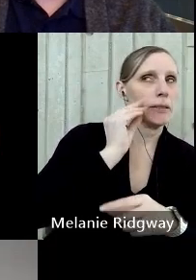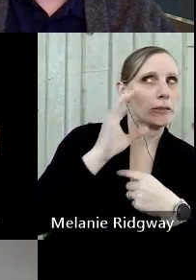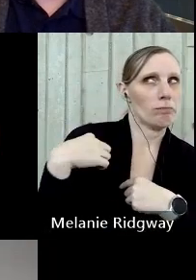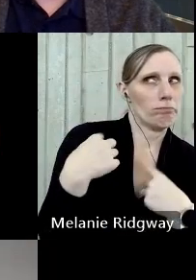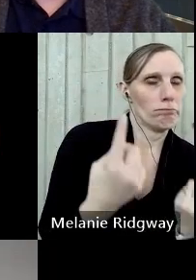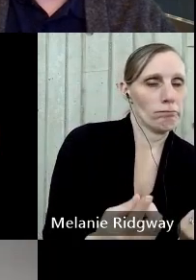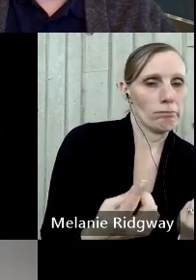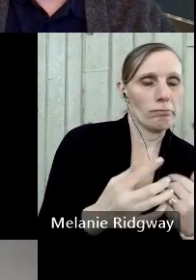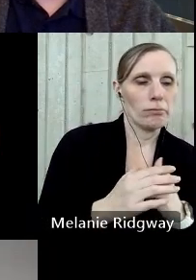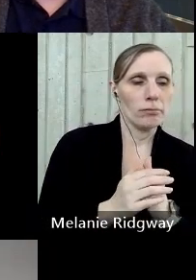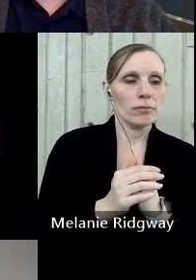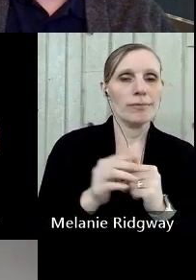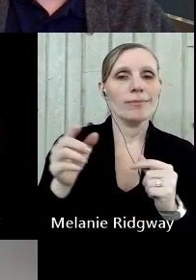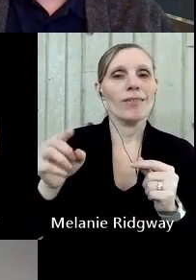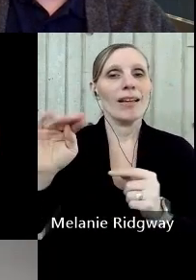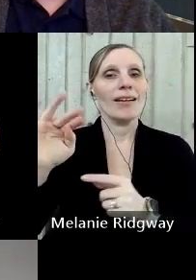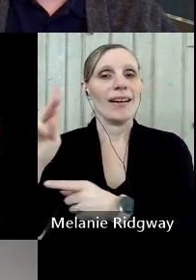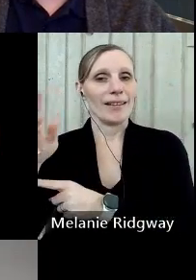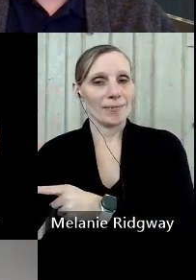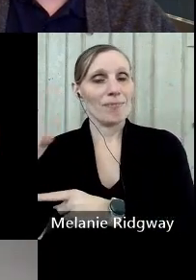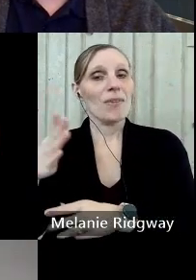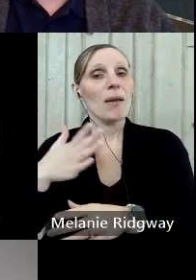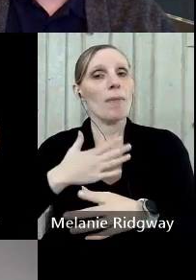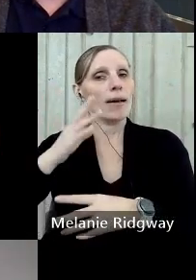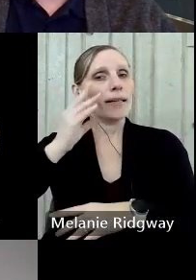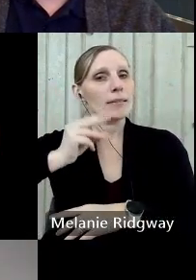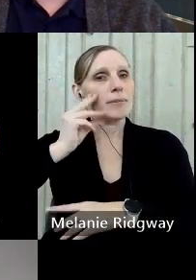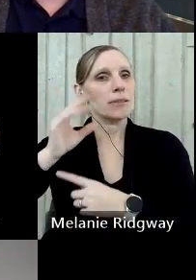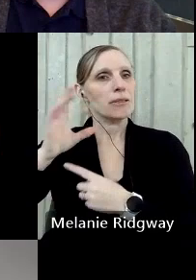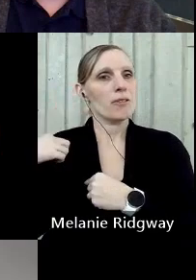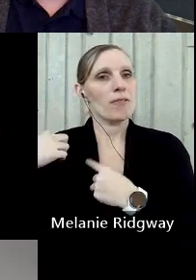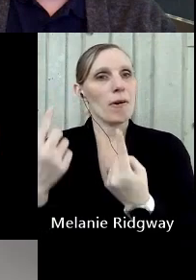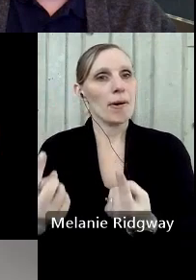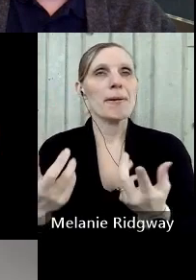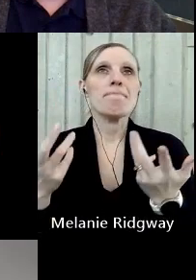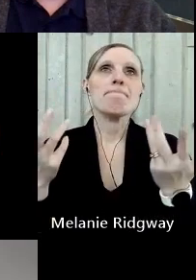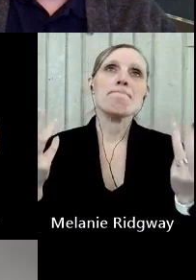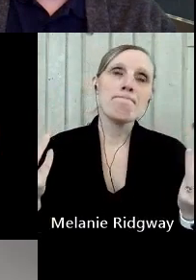Well, from my experience,